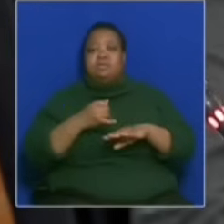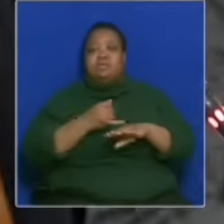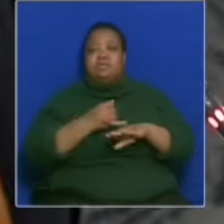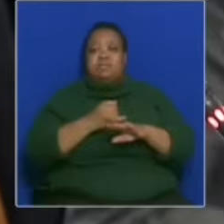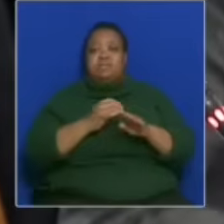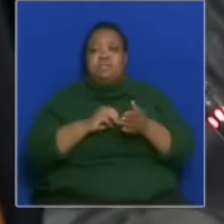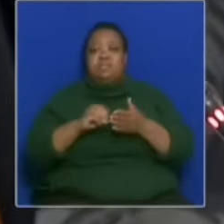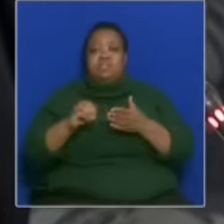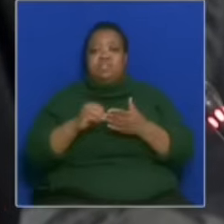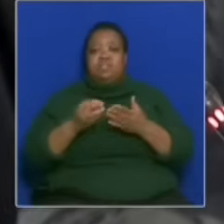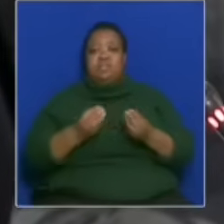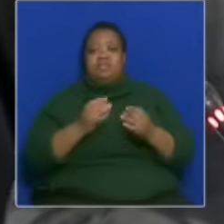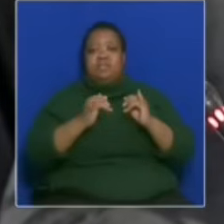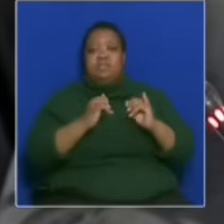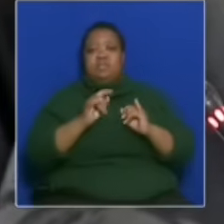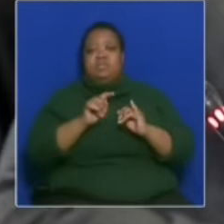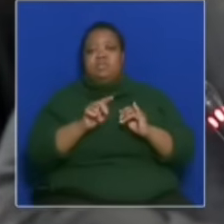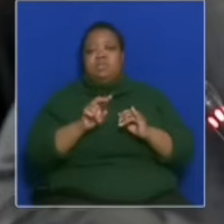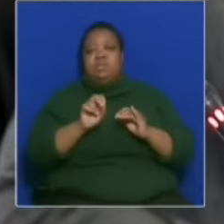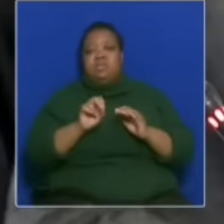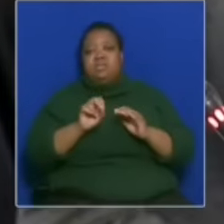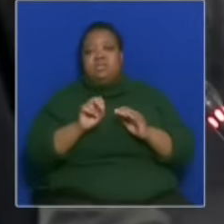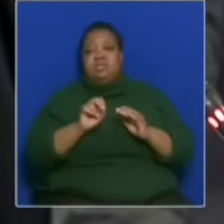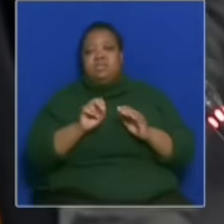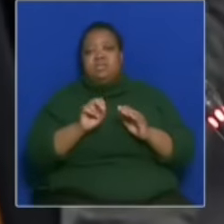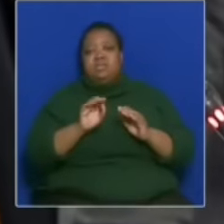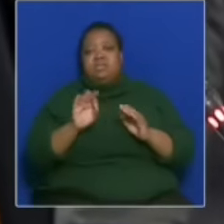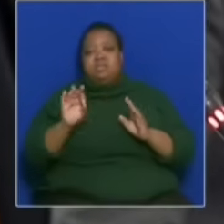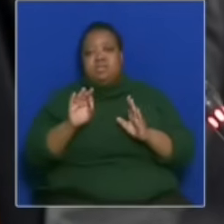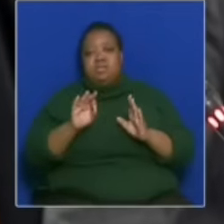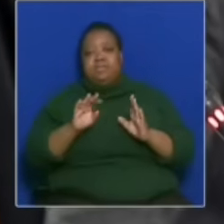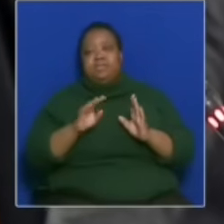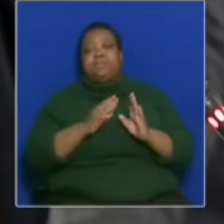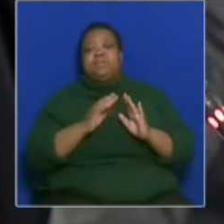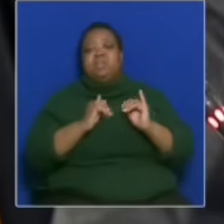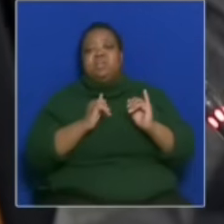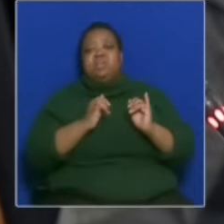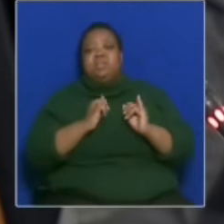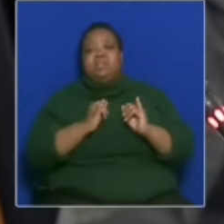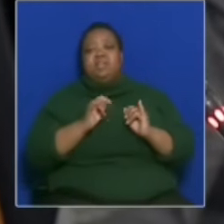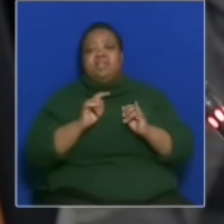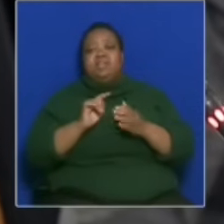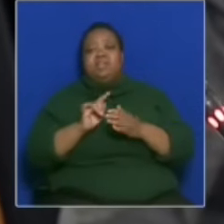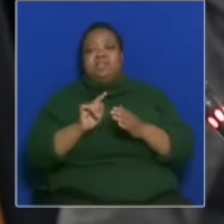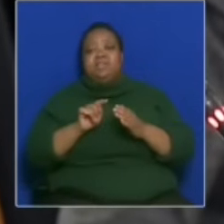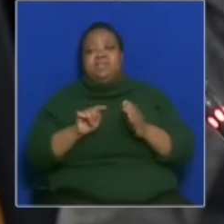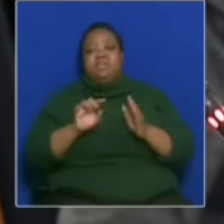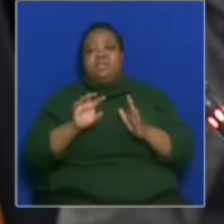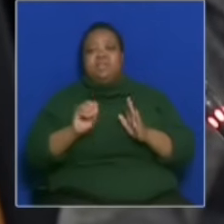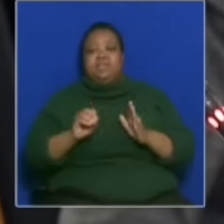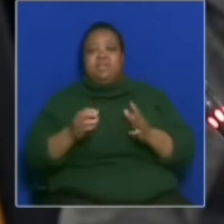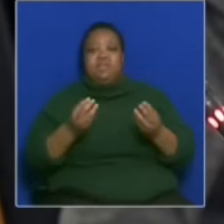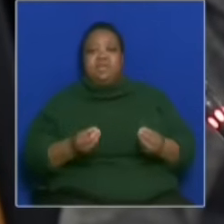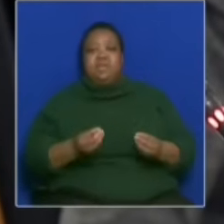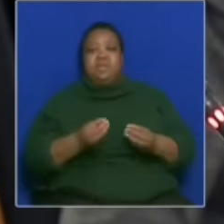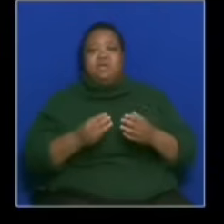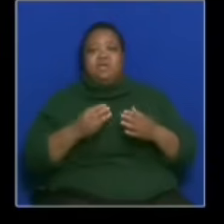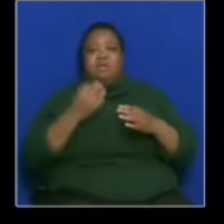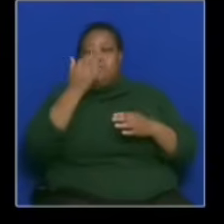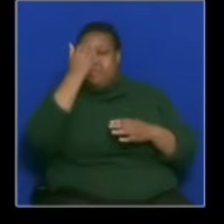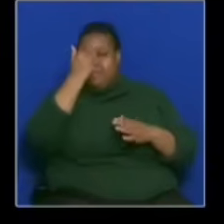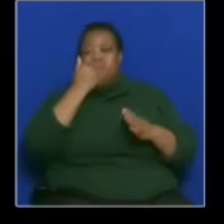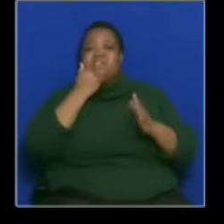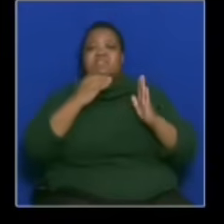that isn't answered. And then from 11:50, there are a series of photographs